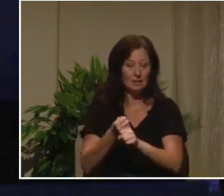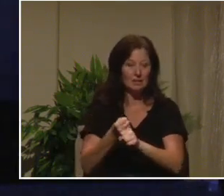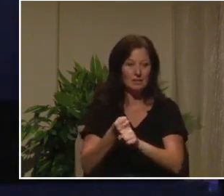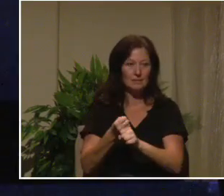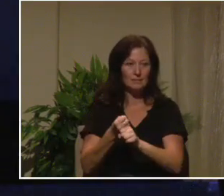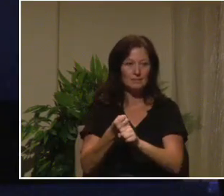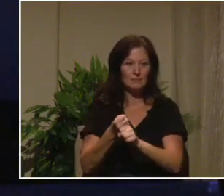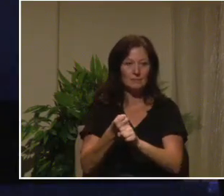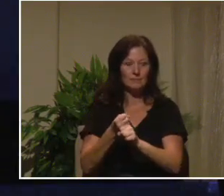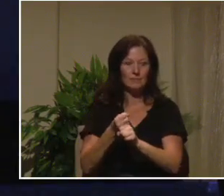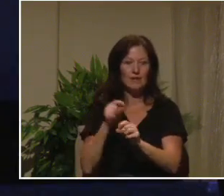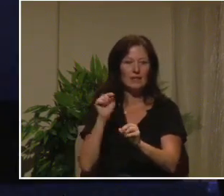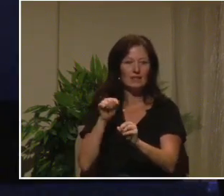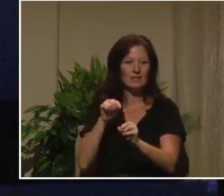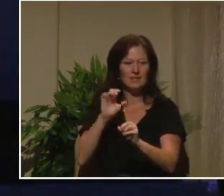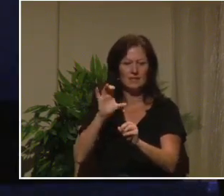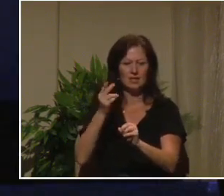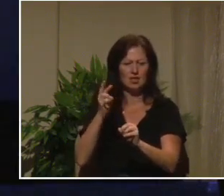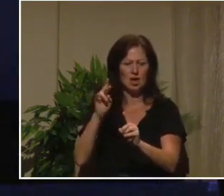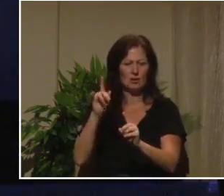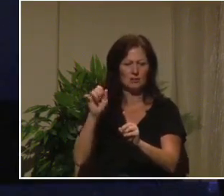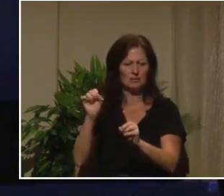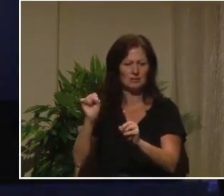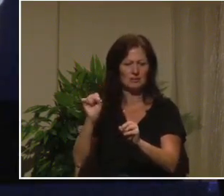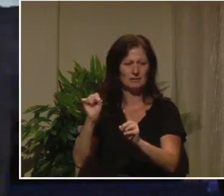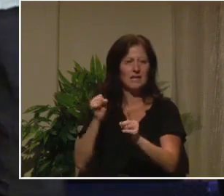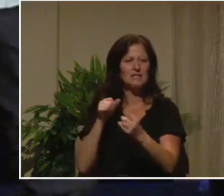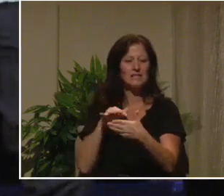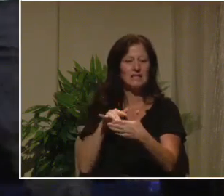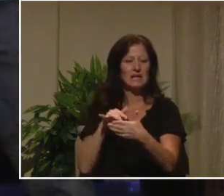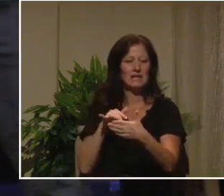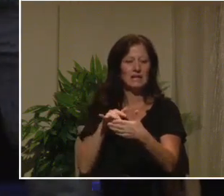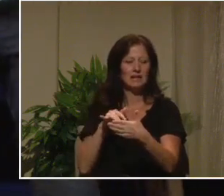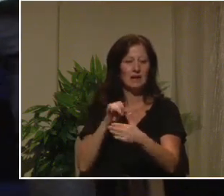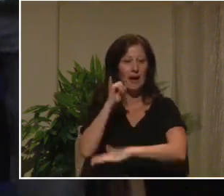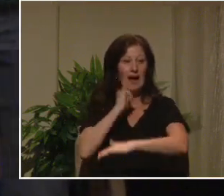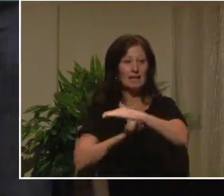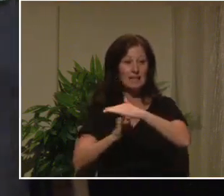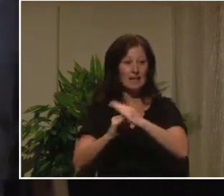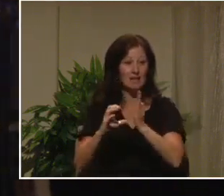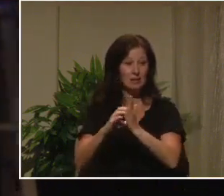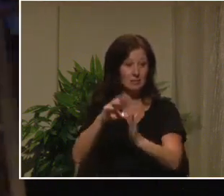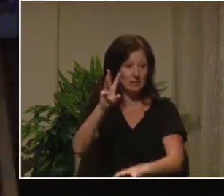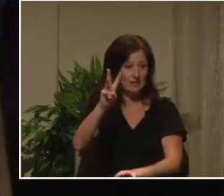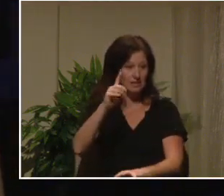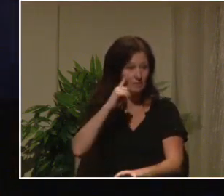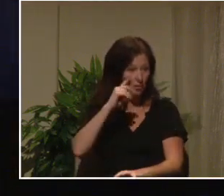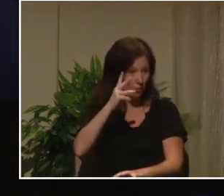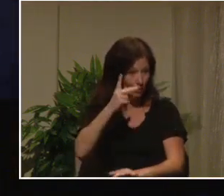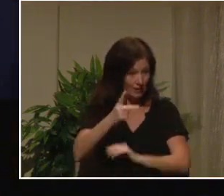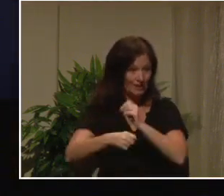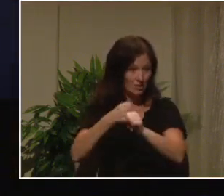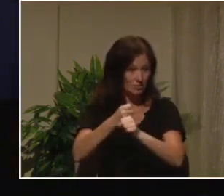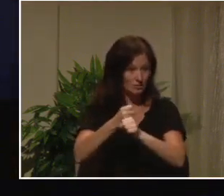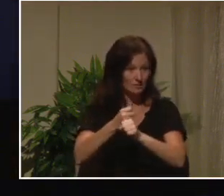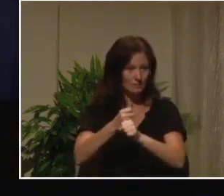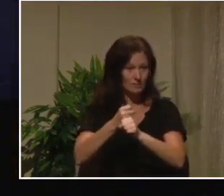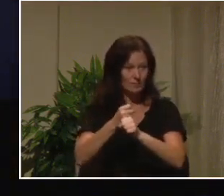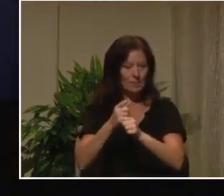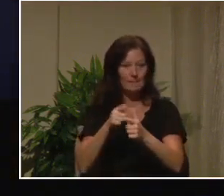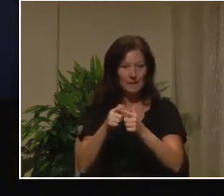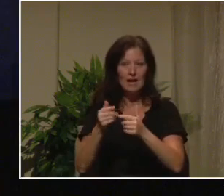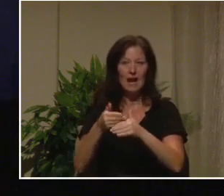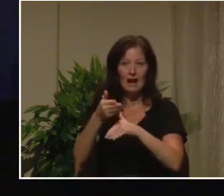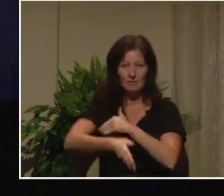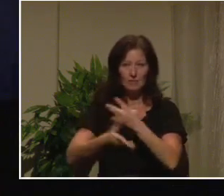he did a study, you know, a certain teacher brought him through a study of Isaiah 6, and when he was done with it, he got on his knees, and he confessed